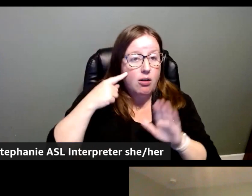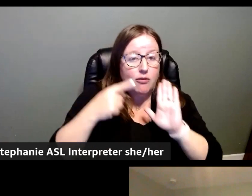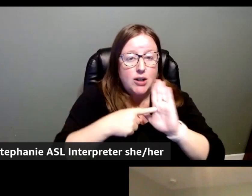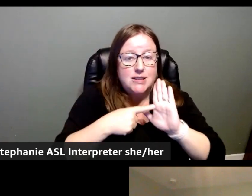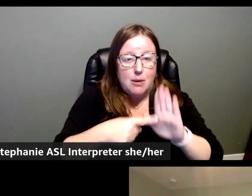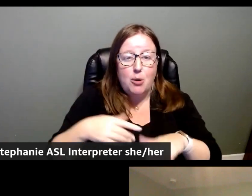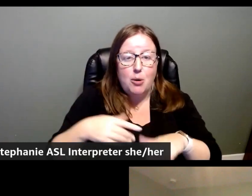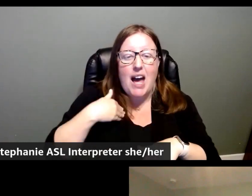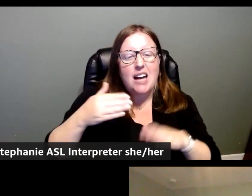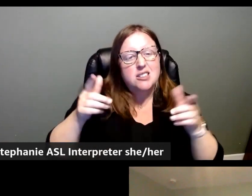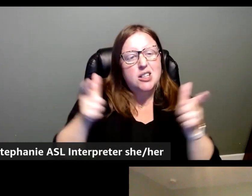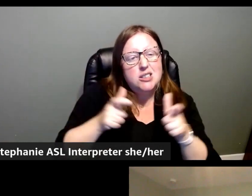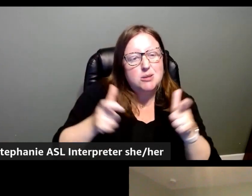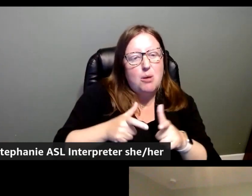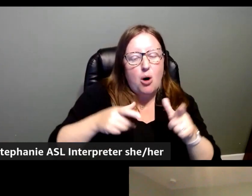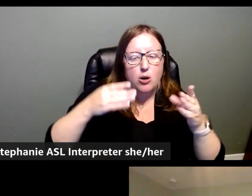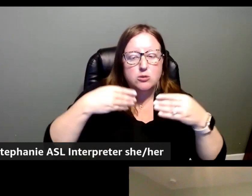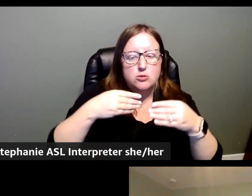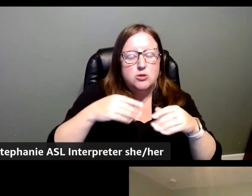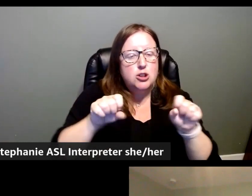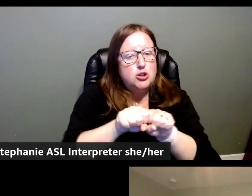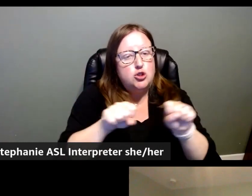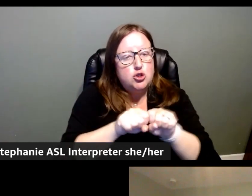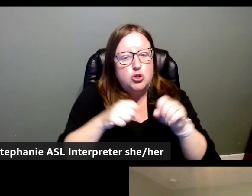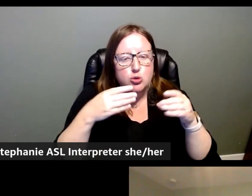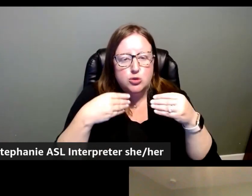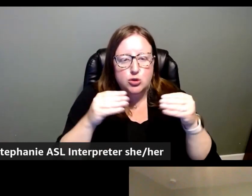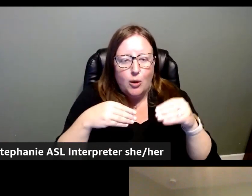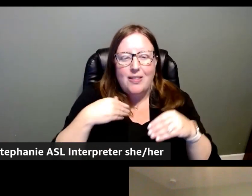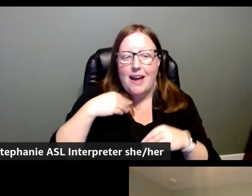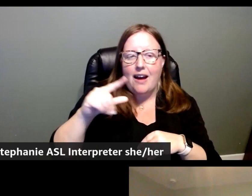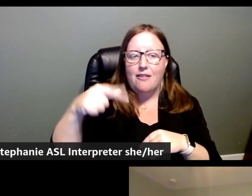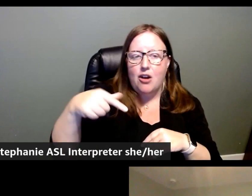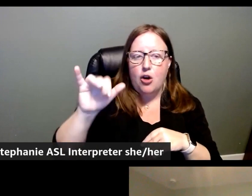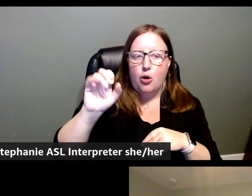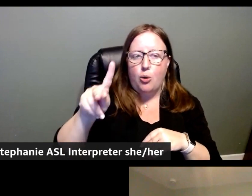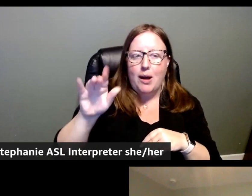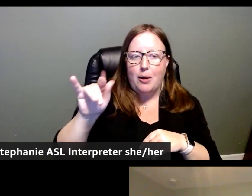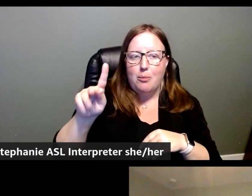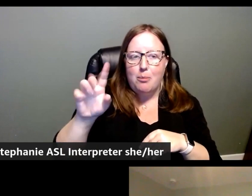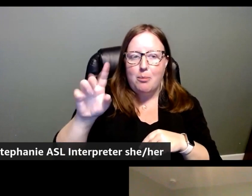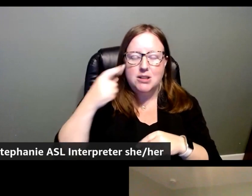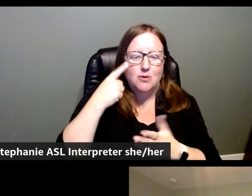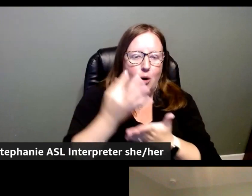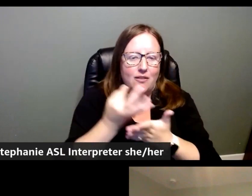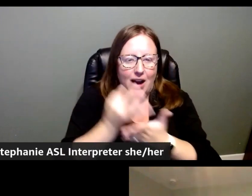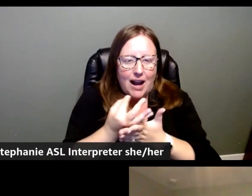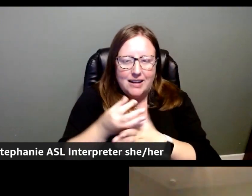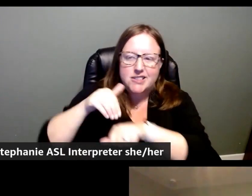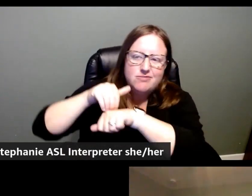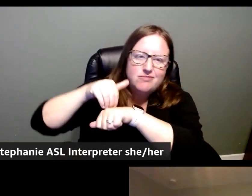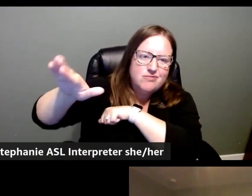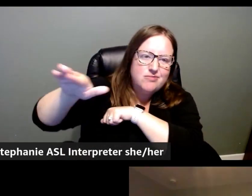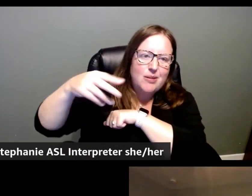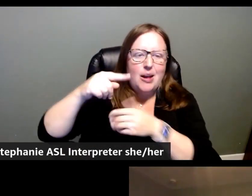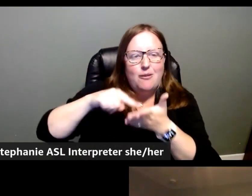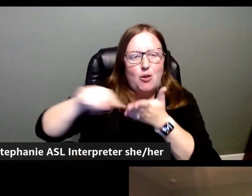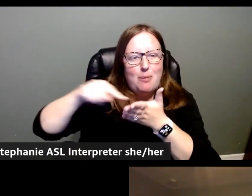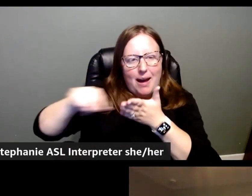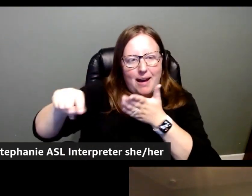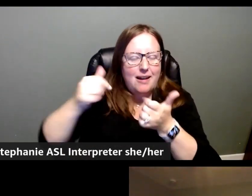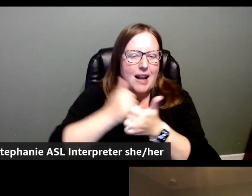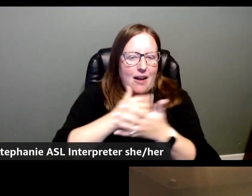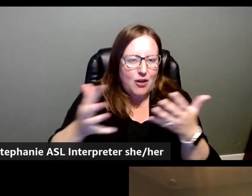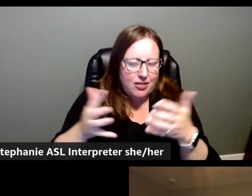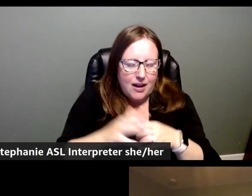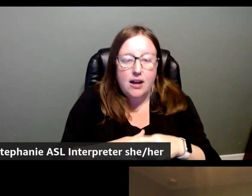pop shoe store, they're probably running, QuickBooks for their finances. They outsource their payroll and they've got a spreadsheet with their inventory, something